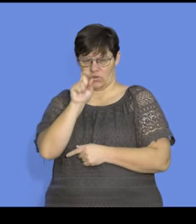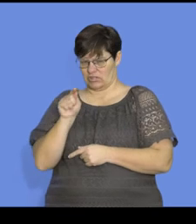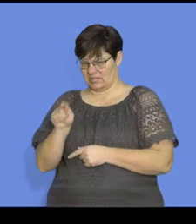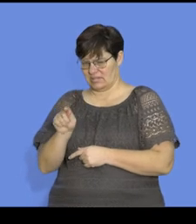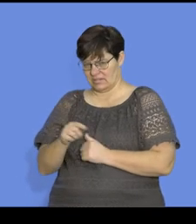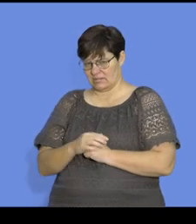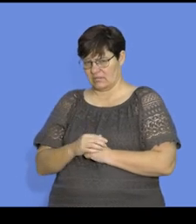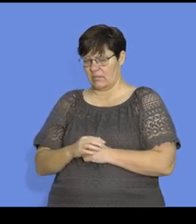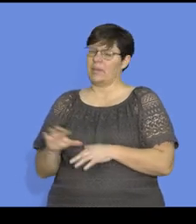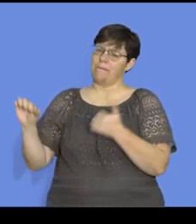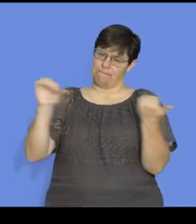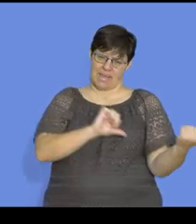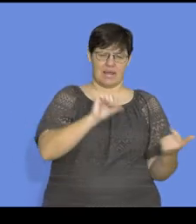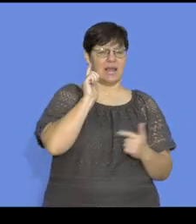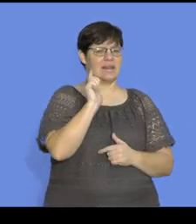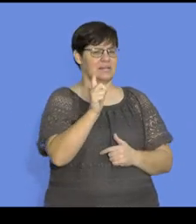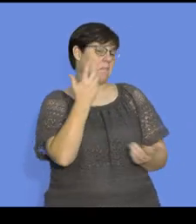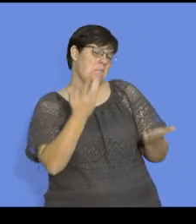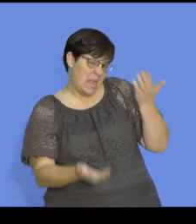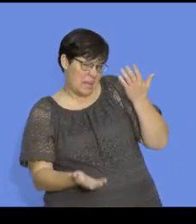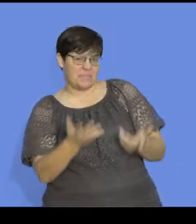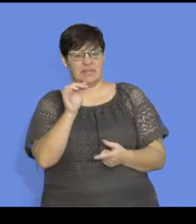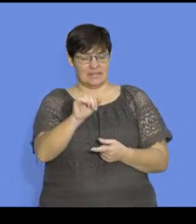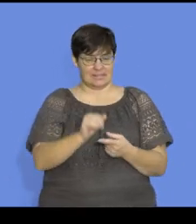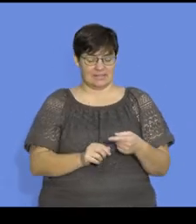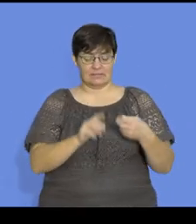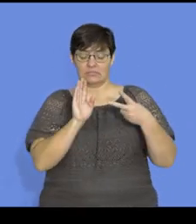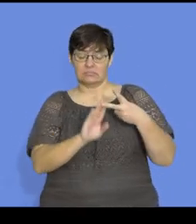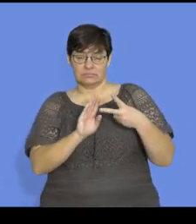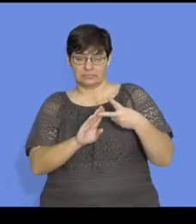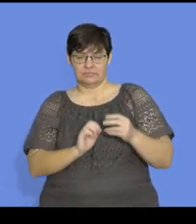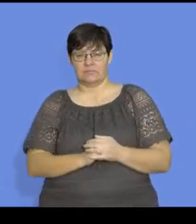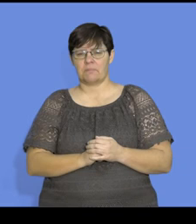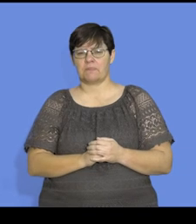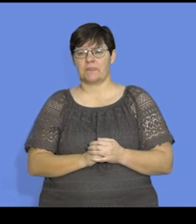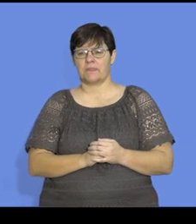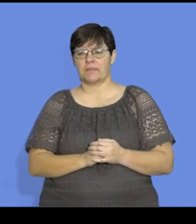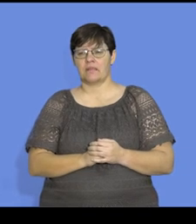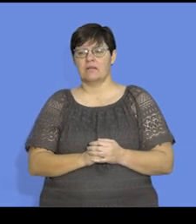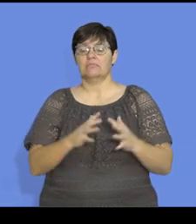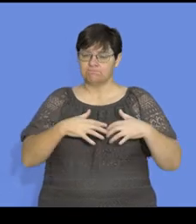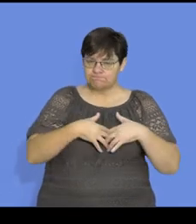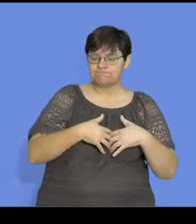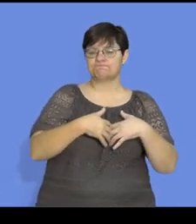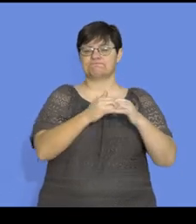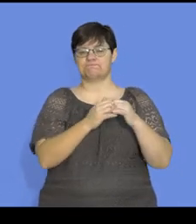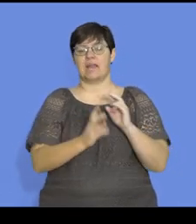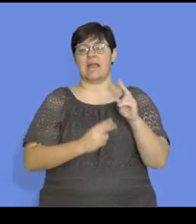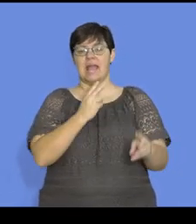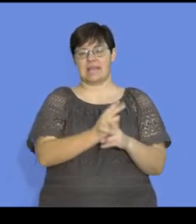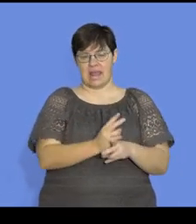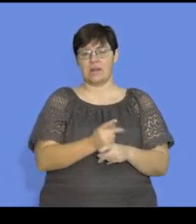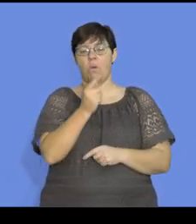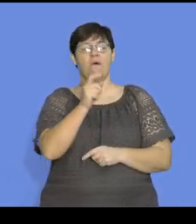mark here and I'm going to come back to it because it's a possibility. Number B, re-establishment of